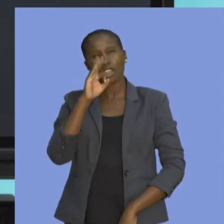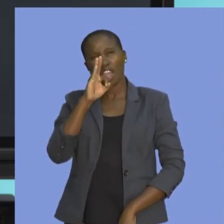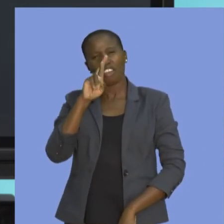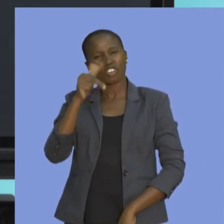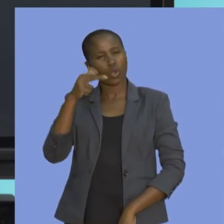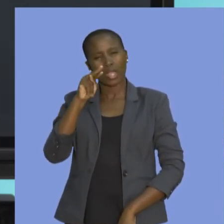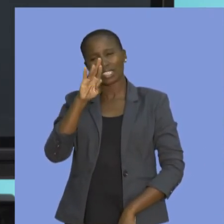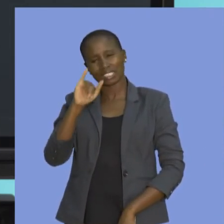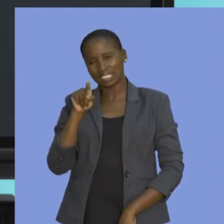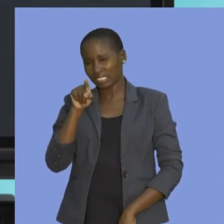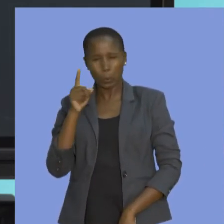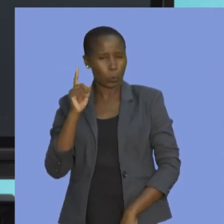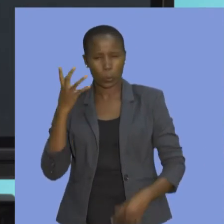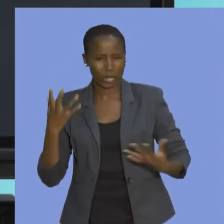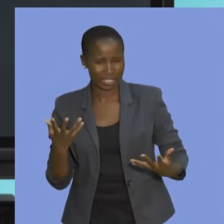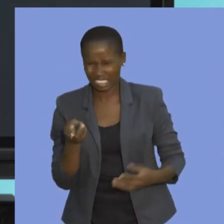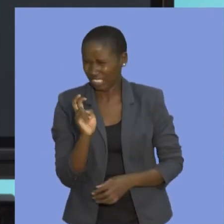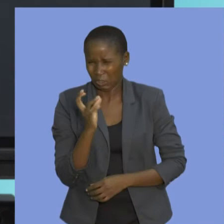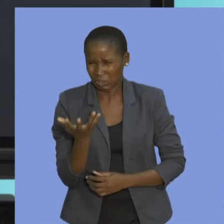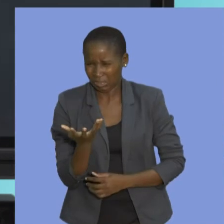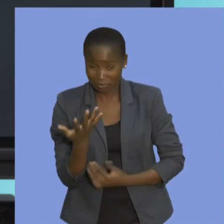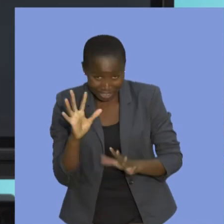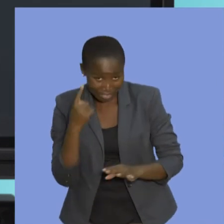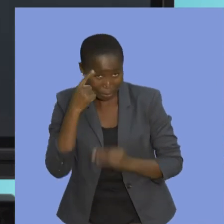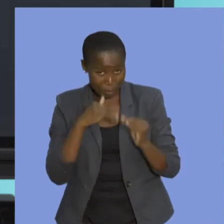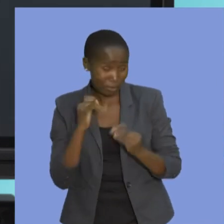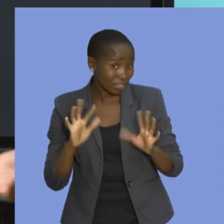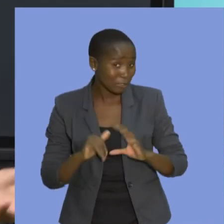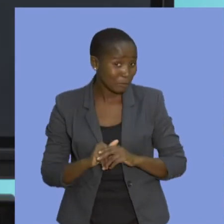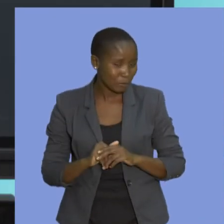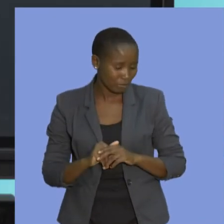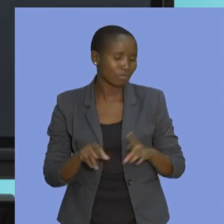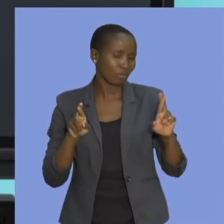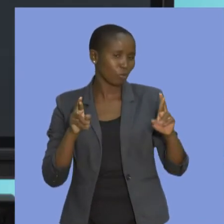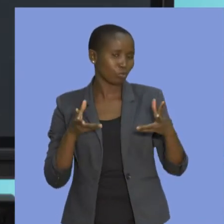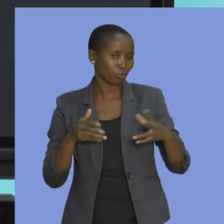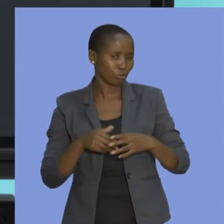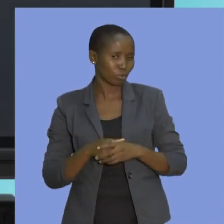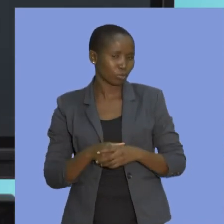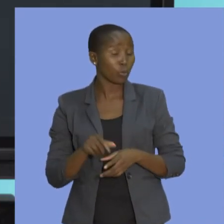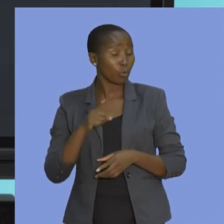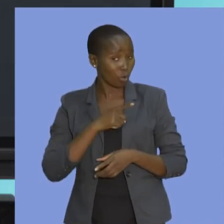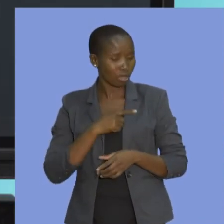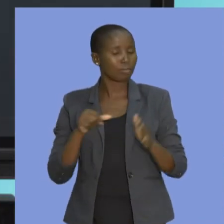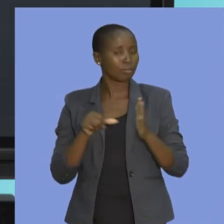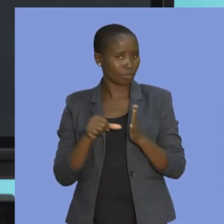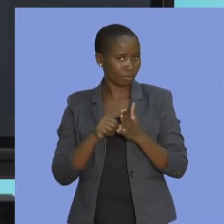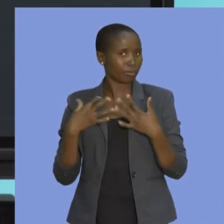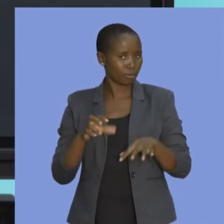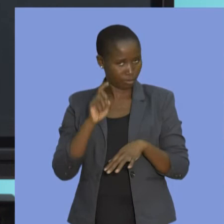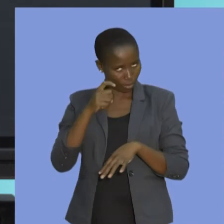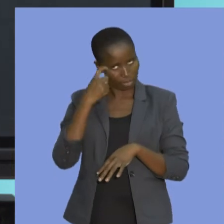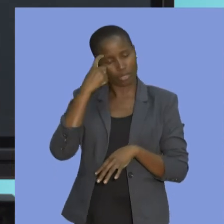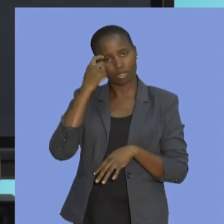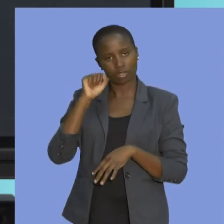polygon? What does it look like? Have you? I hope so. That's very important to think sometimes. And